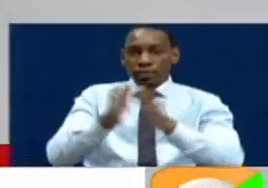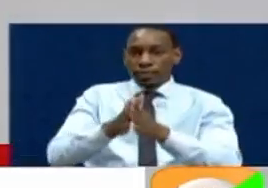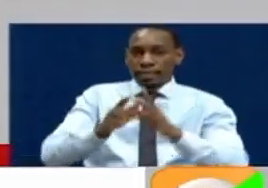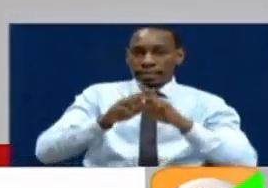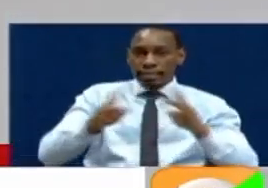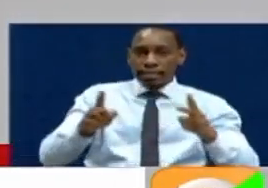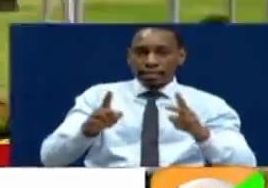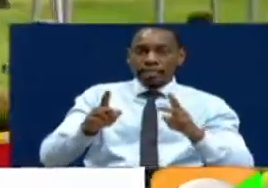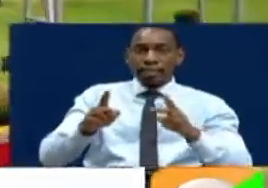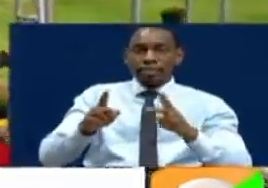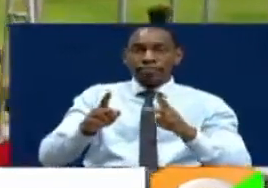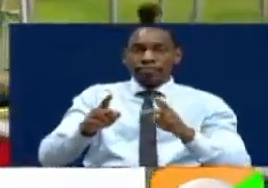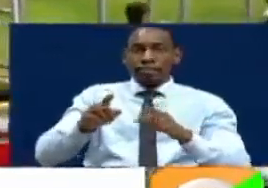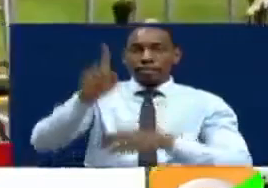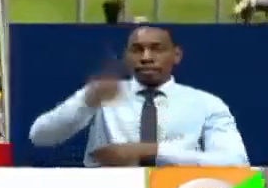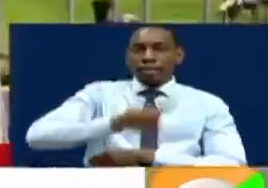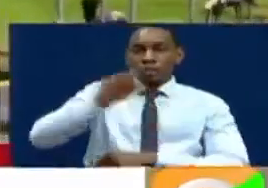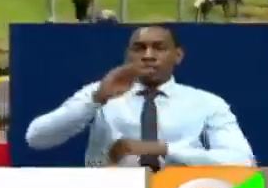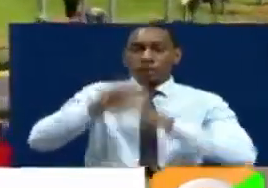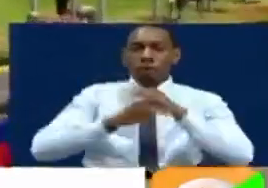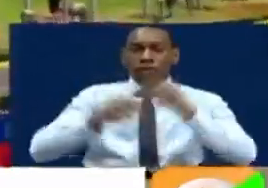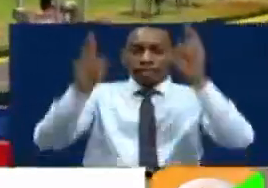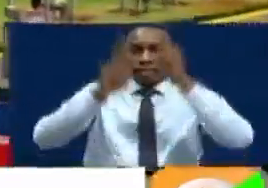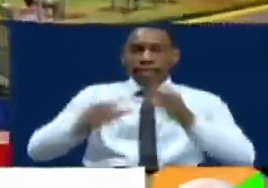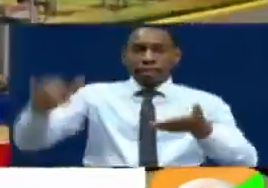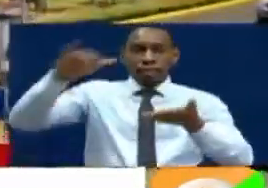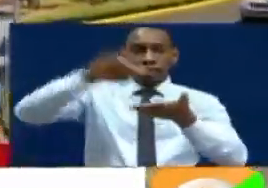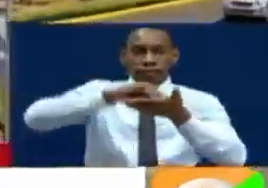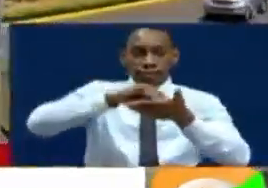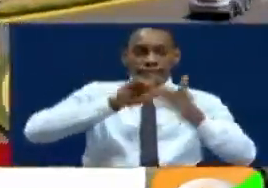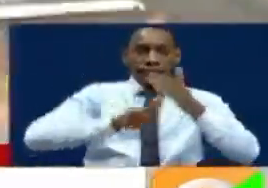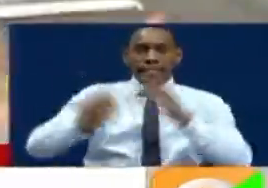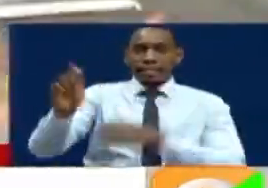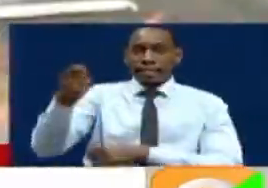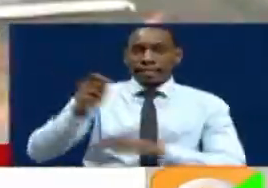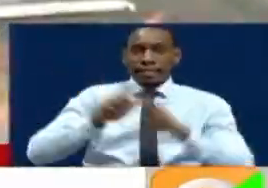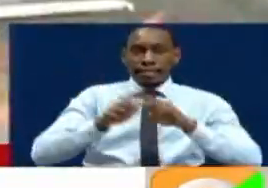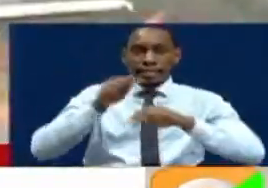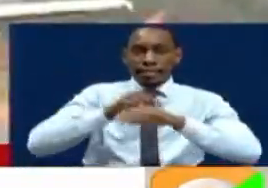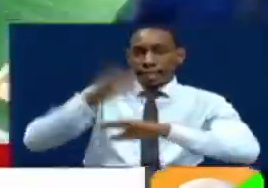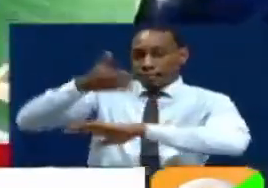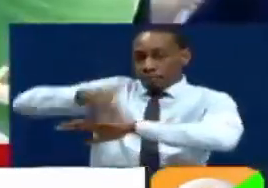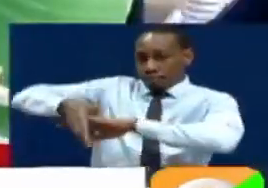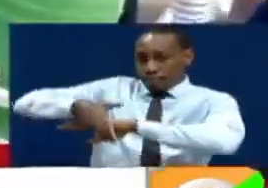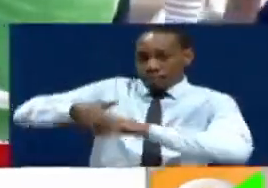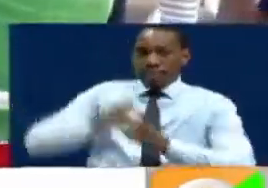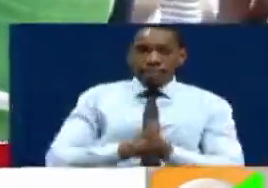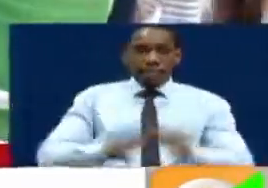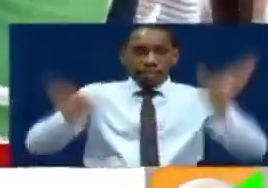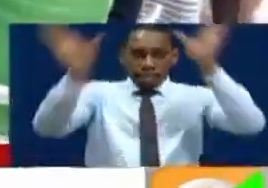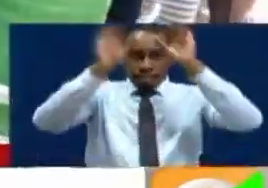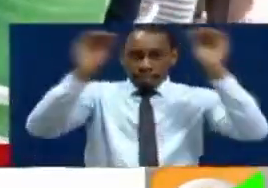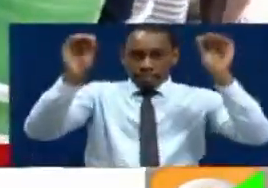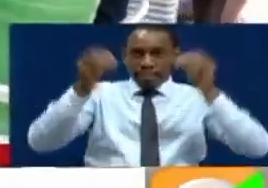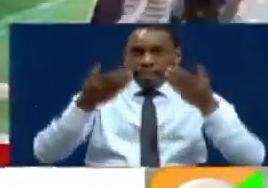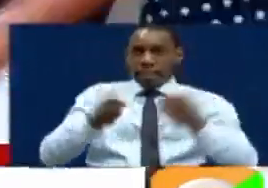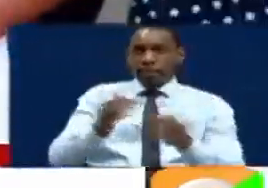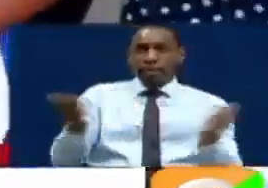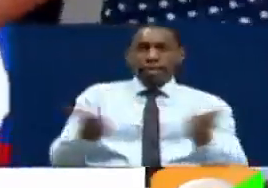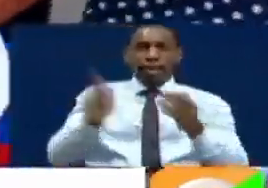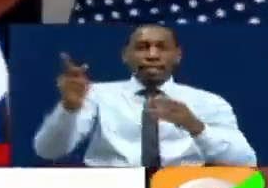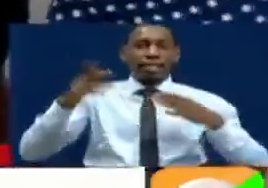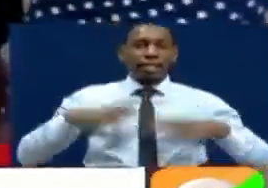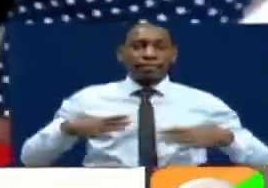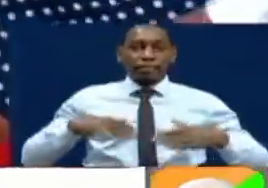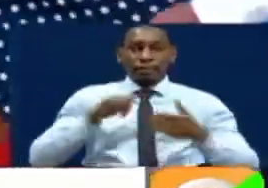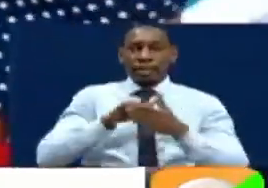of an overall ban in all international flights into Kenya starting midnight. The head of state now urging Kenyans